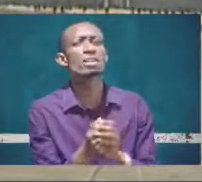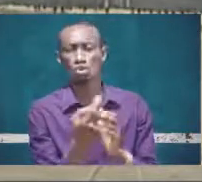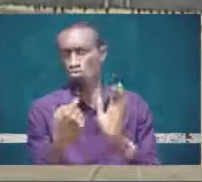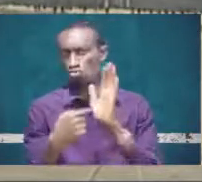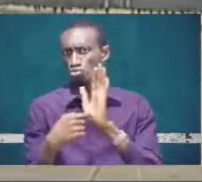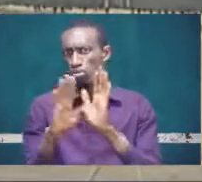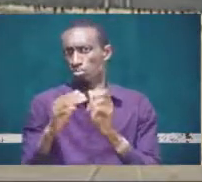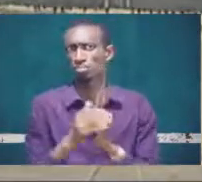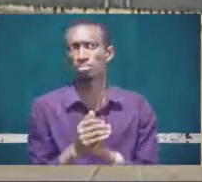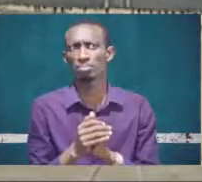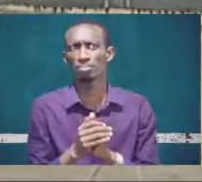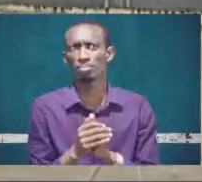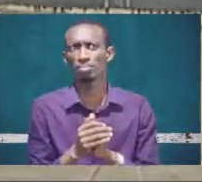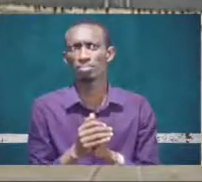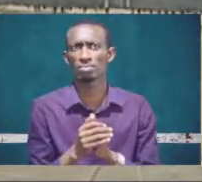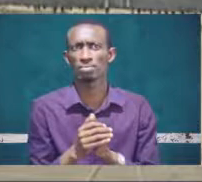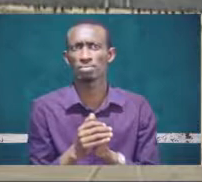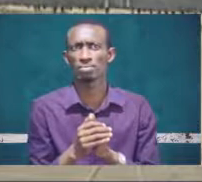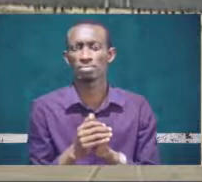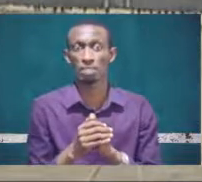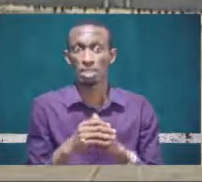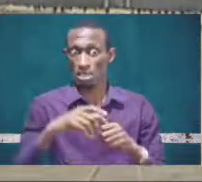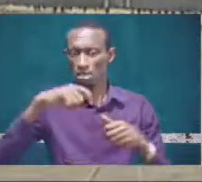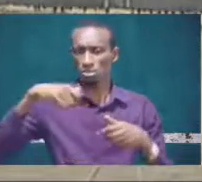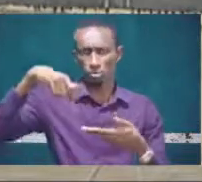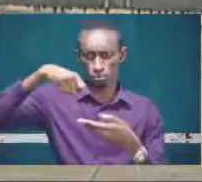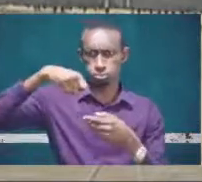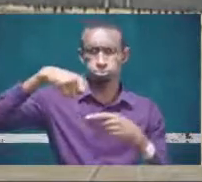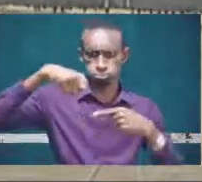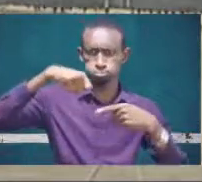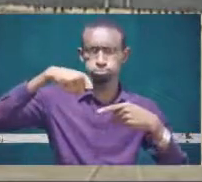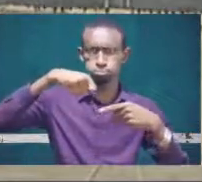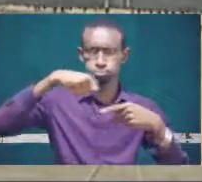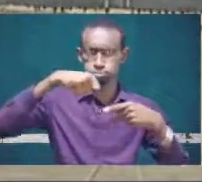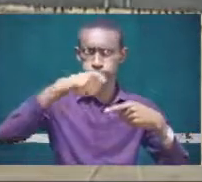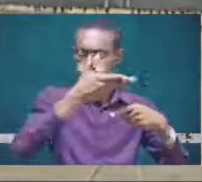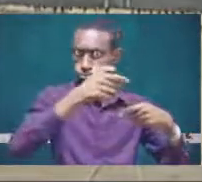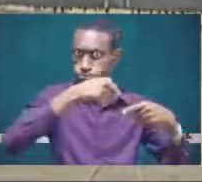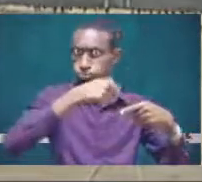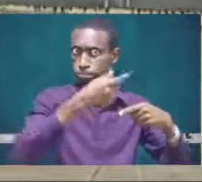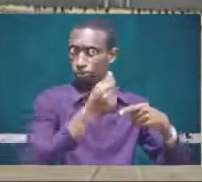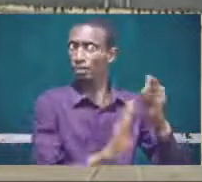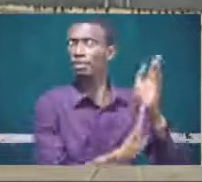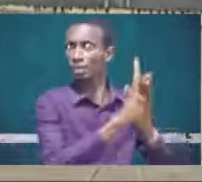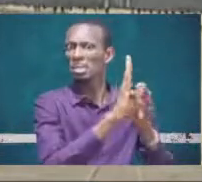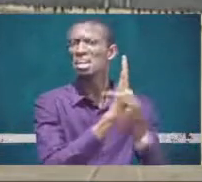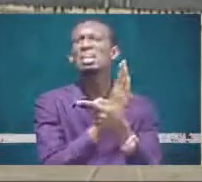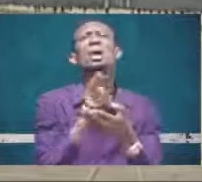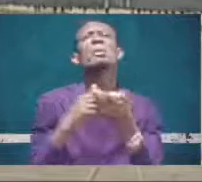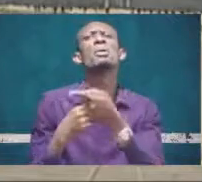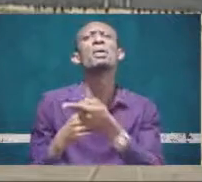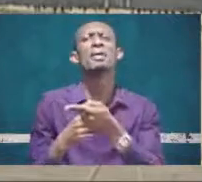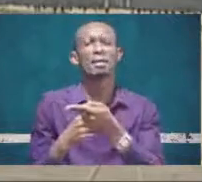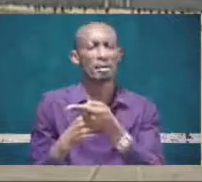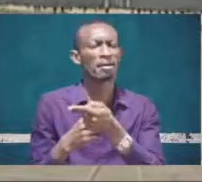toothpaste, what happens to the demand for toothbrush? In this case, you know, following the law of demand, if there is